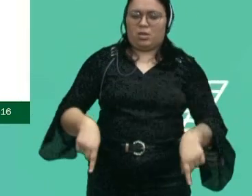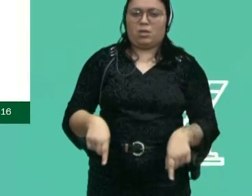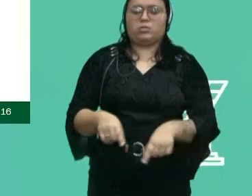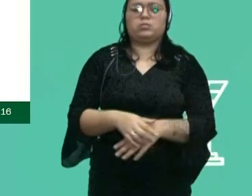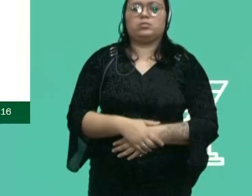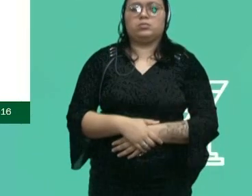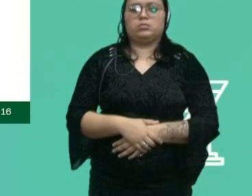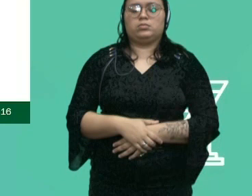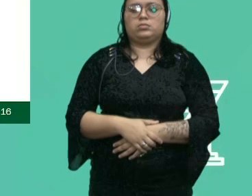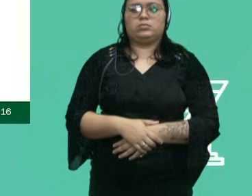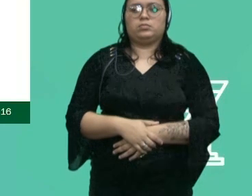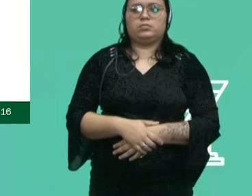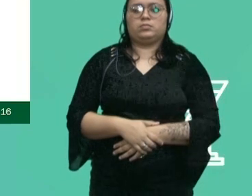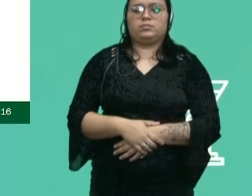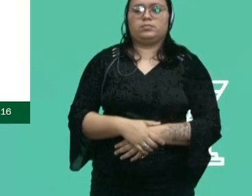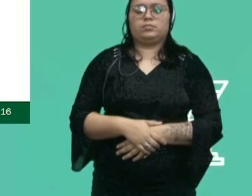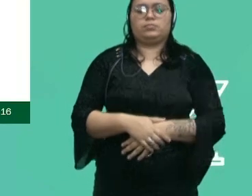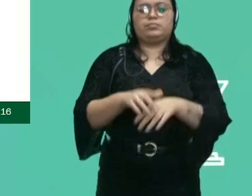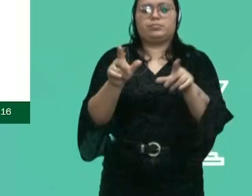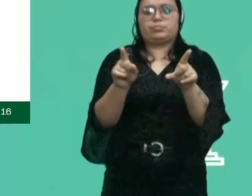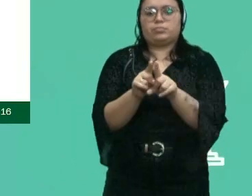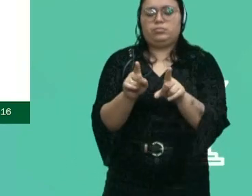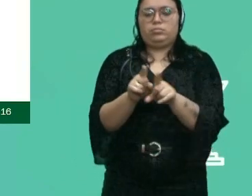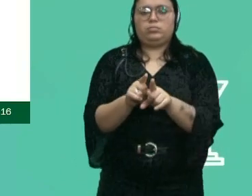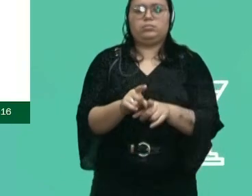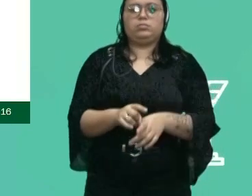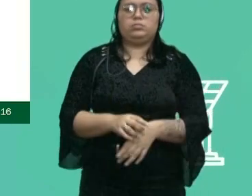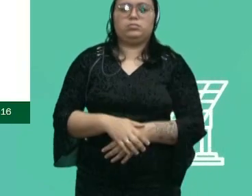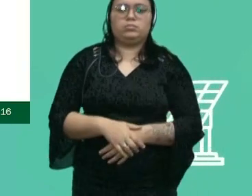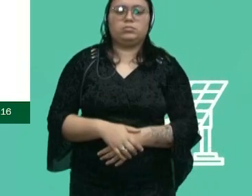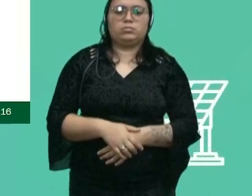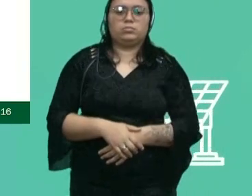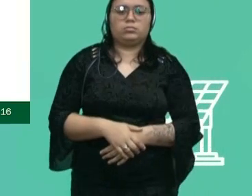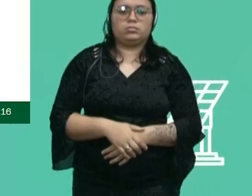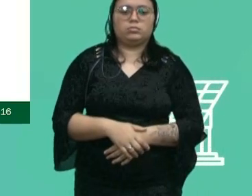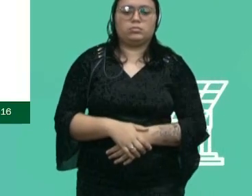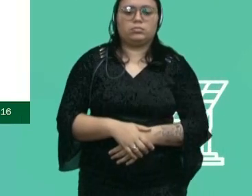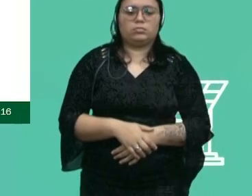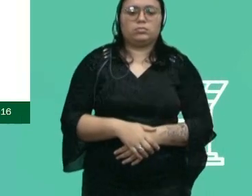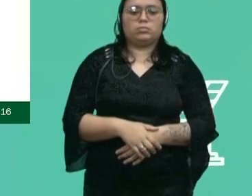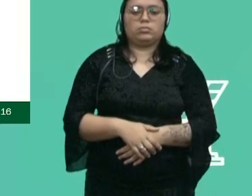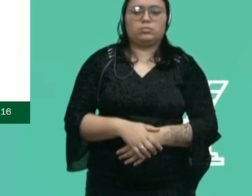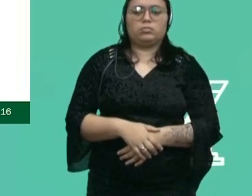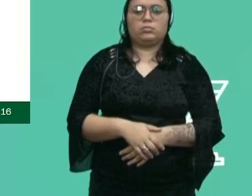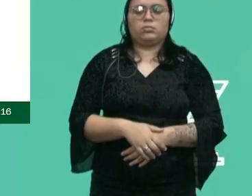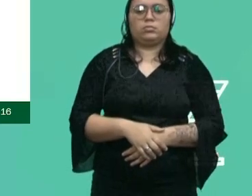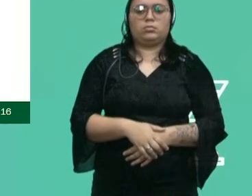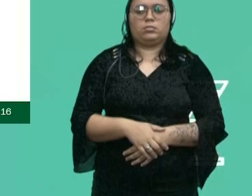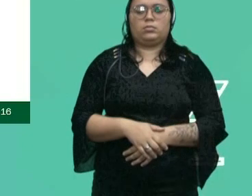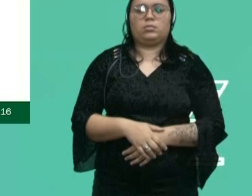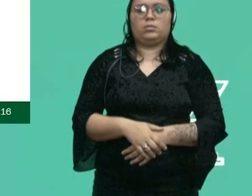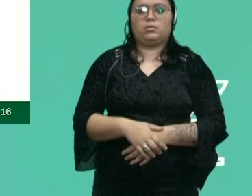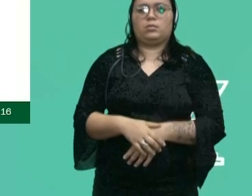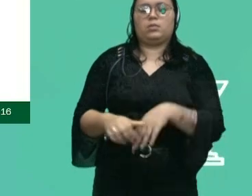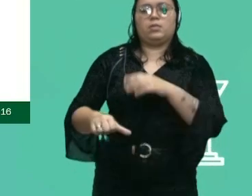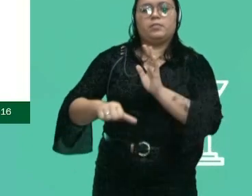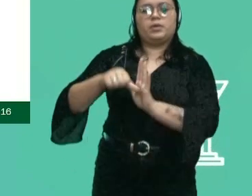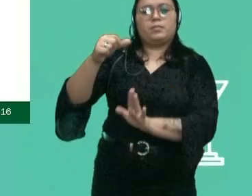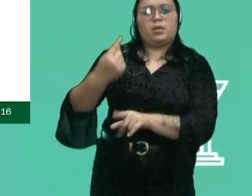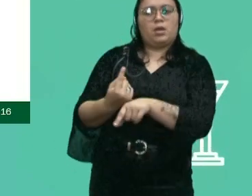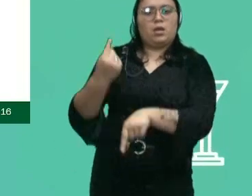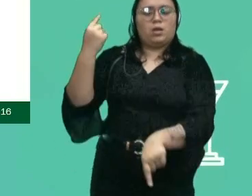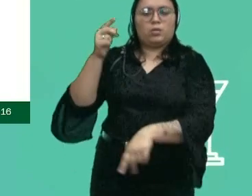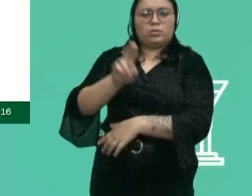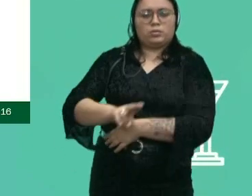data center, megawatt scale, fueling for the first passenger ferry hydrogen in the Western Hemisphere, energy storage,